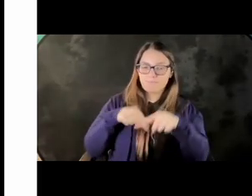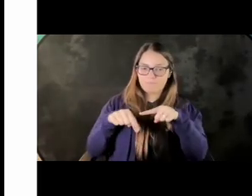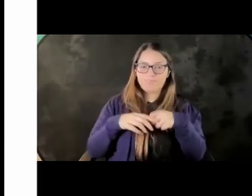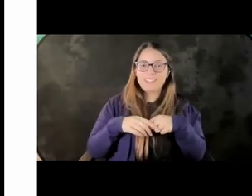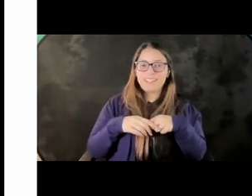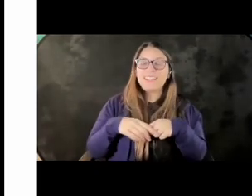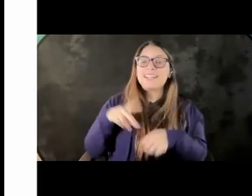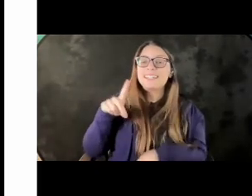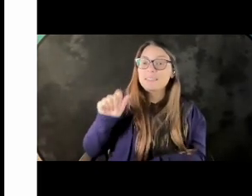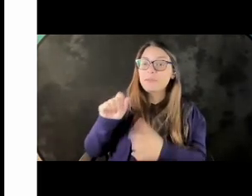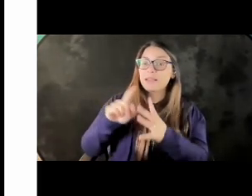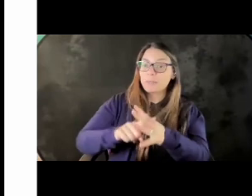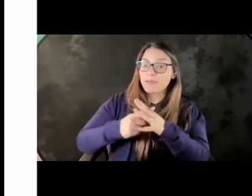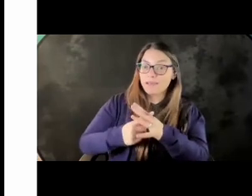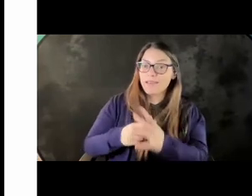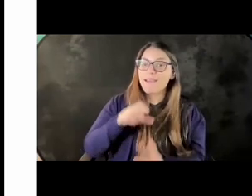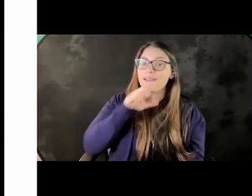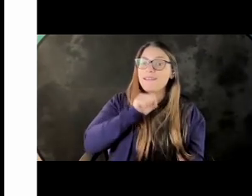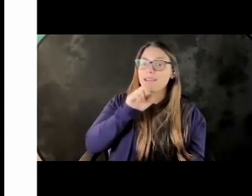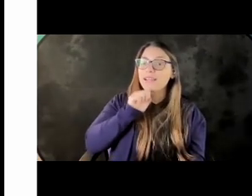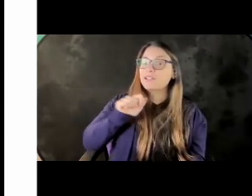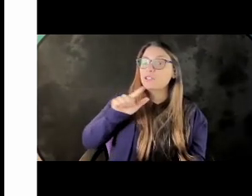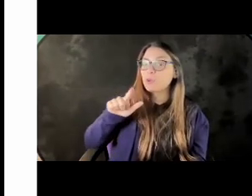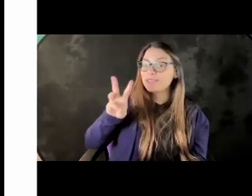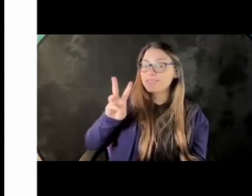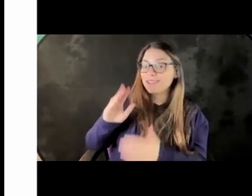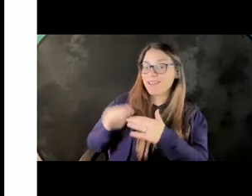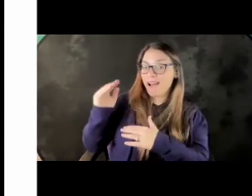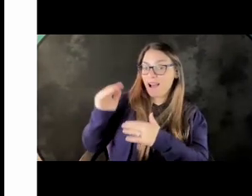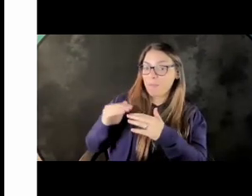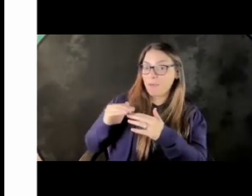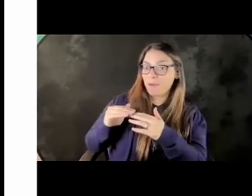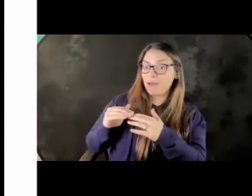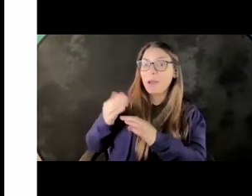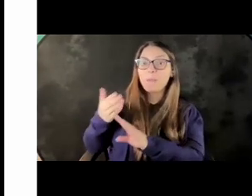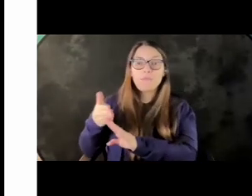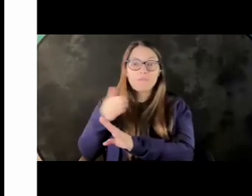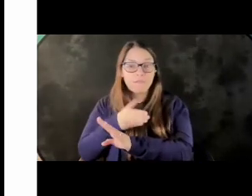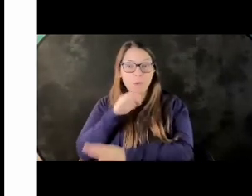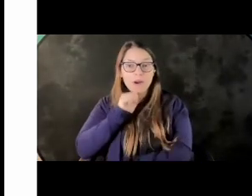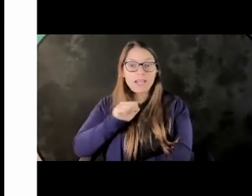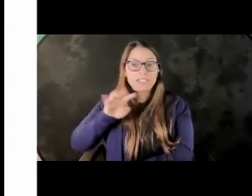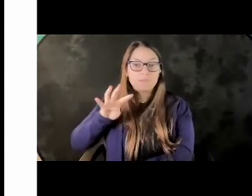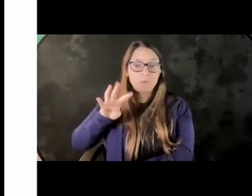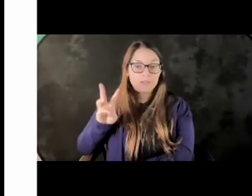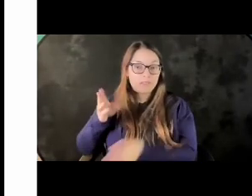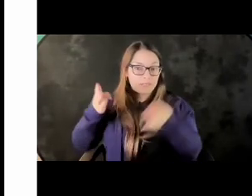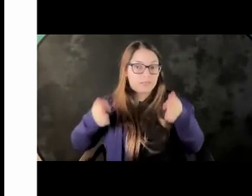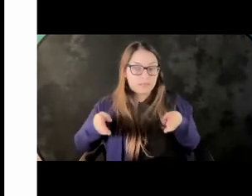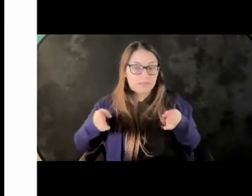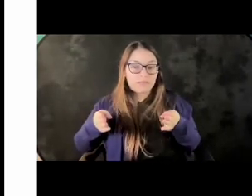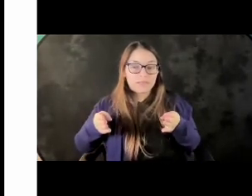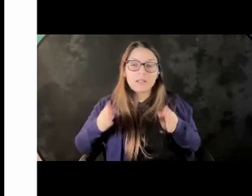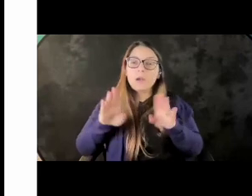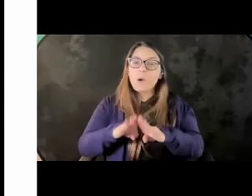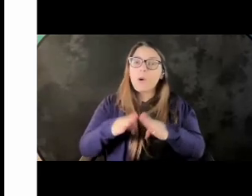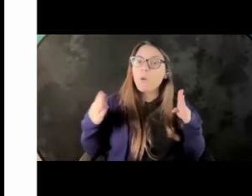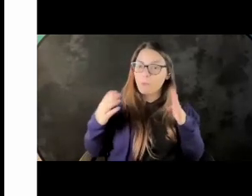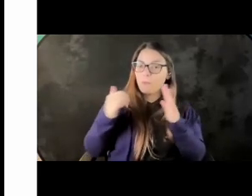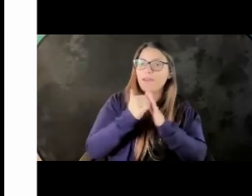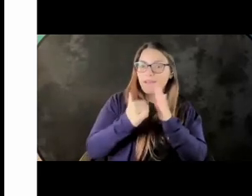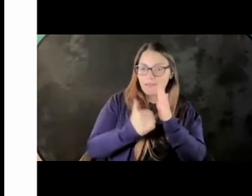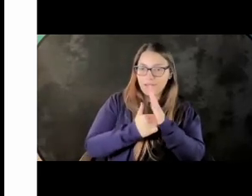at age 26 or later, but before age 46, to open an ABLE account